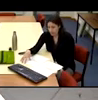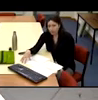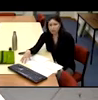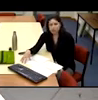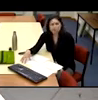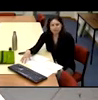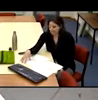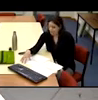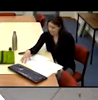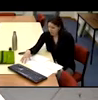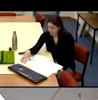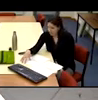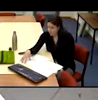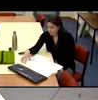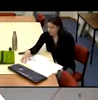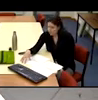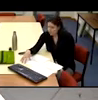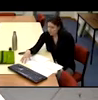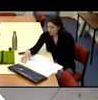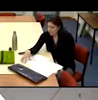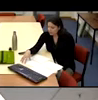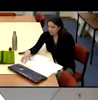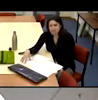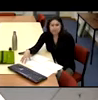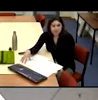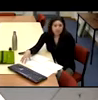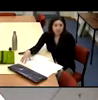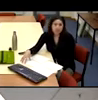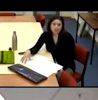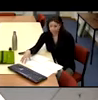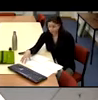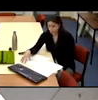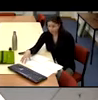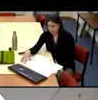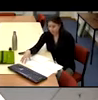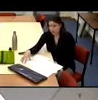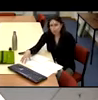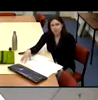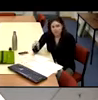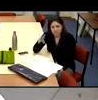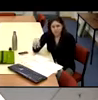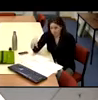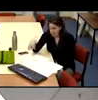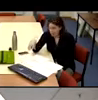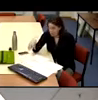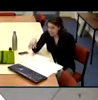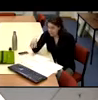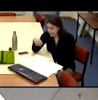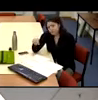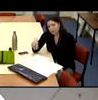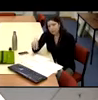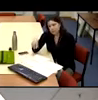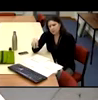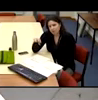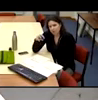resettlement. You know, what did they think? The few articles that did interview people from refugee backgrounds within my catchment